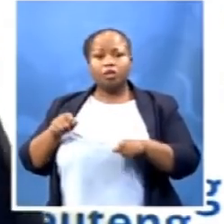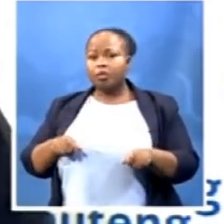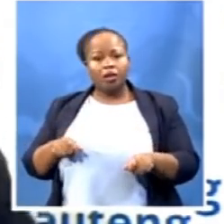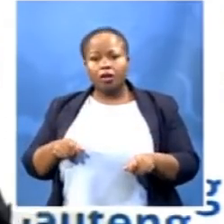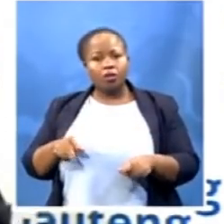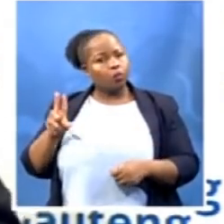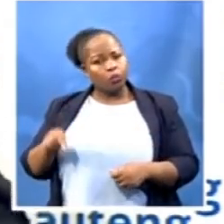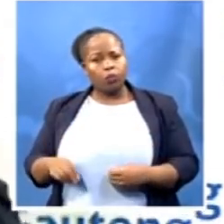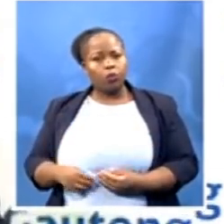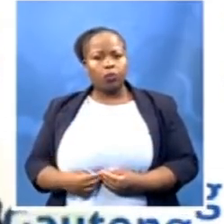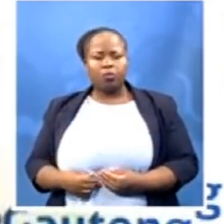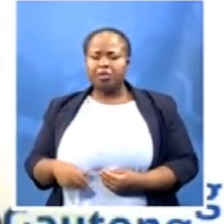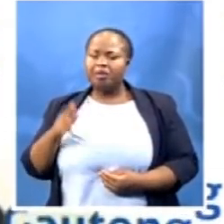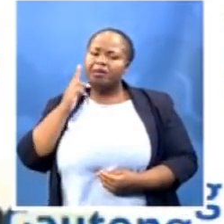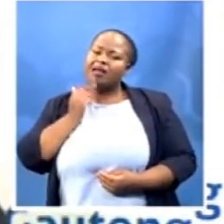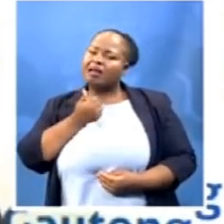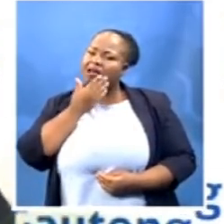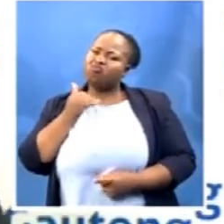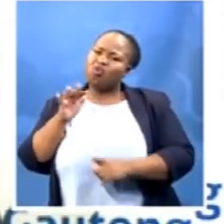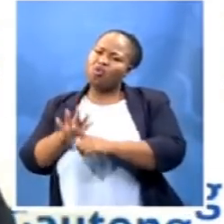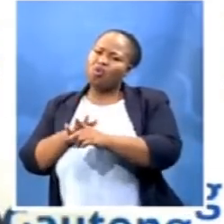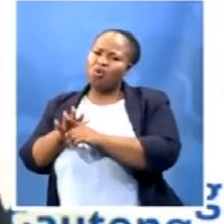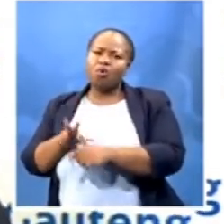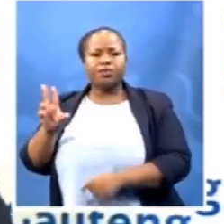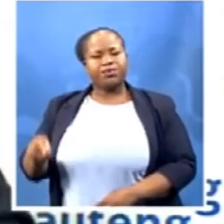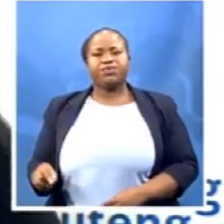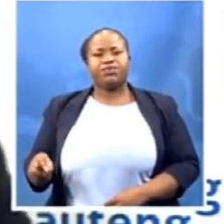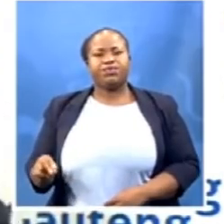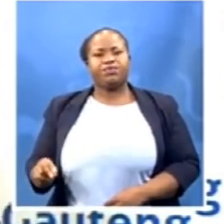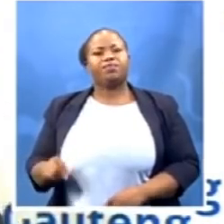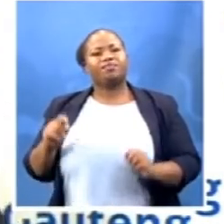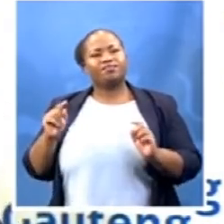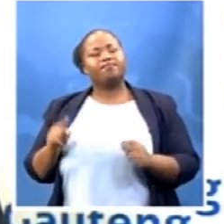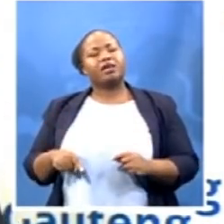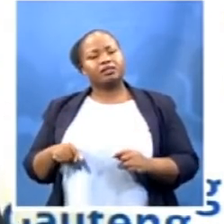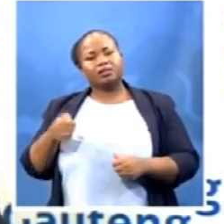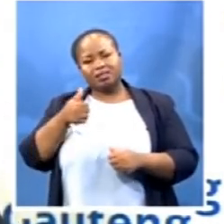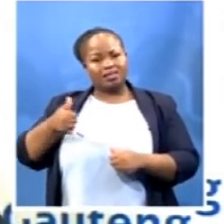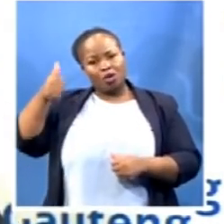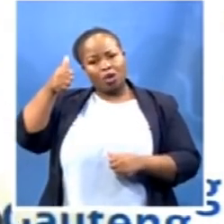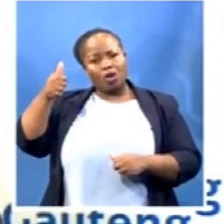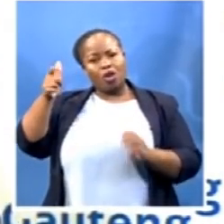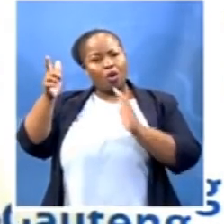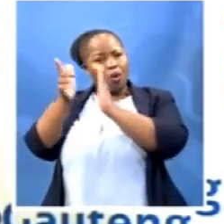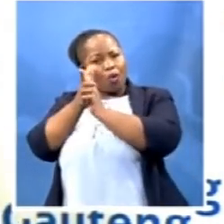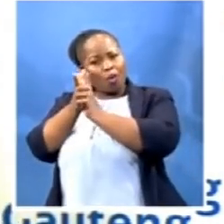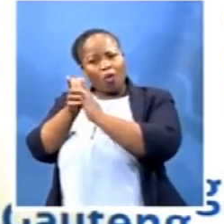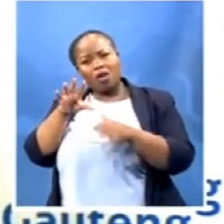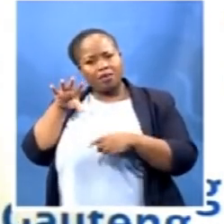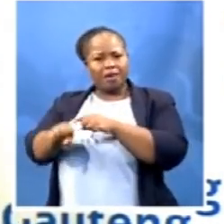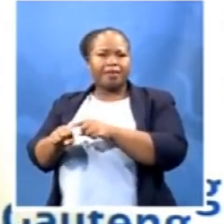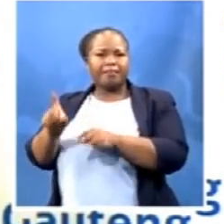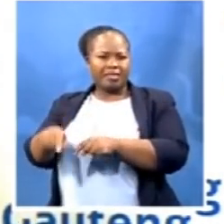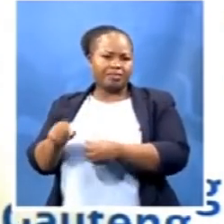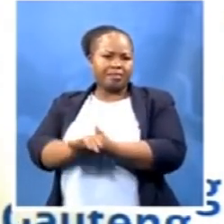must use the full might of the law and descend on them. I think I would